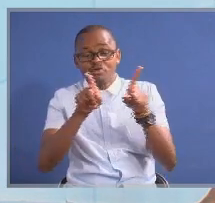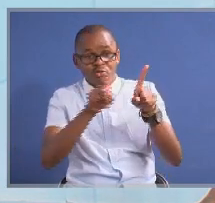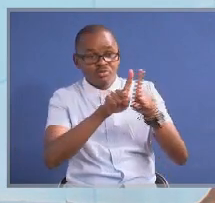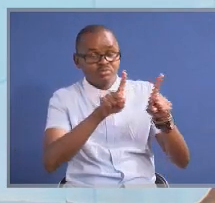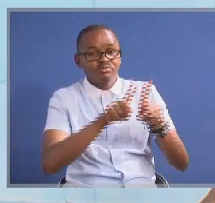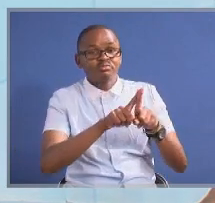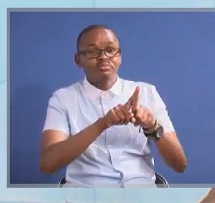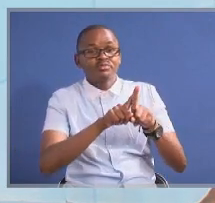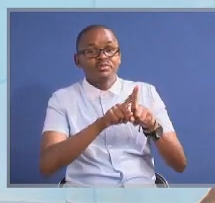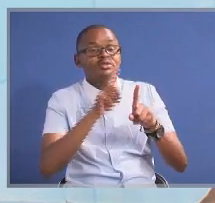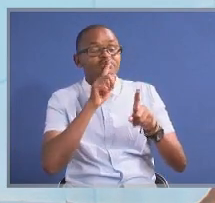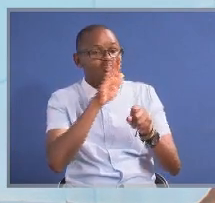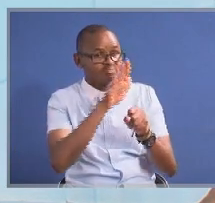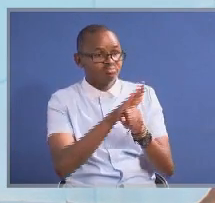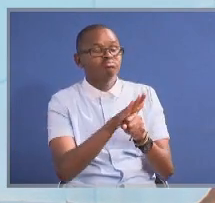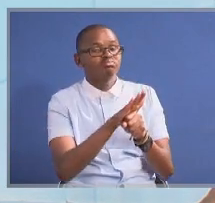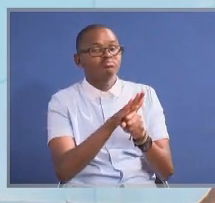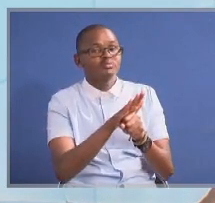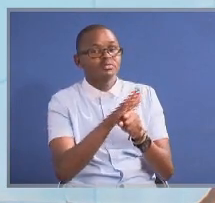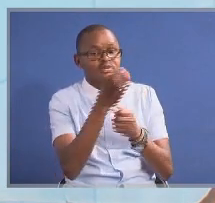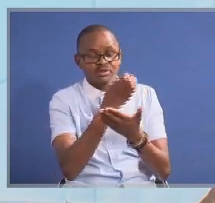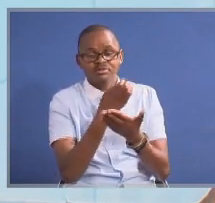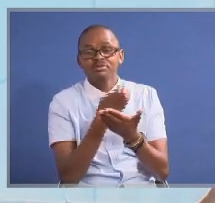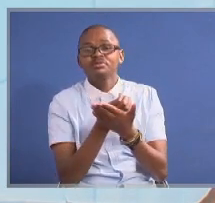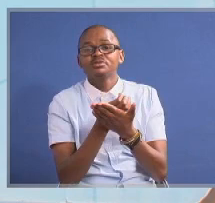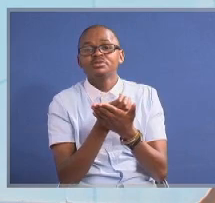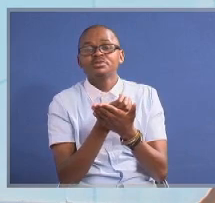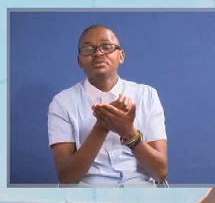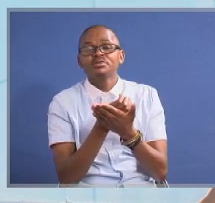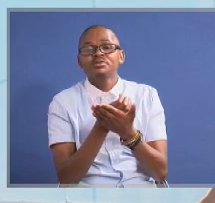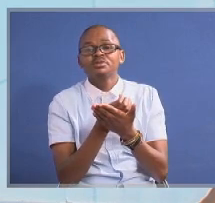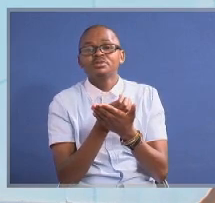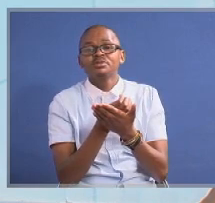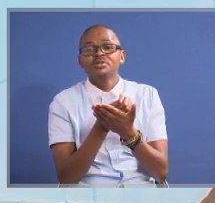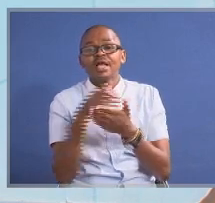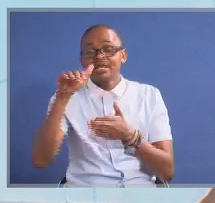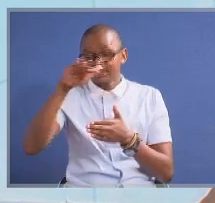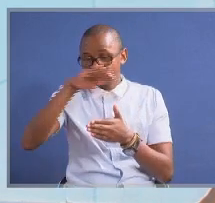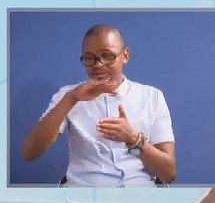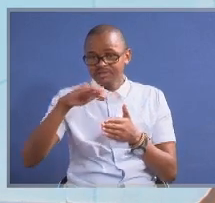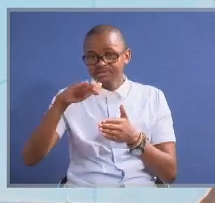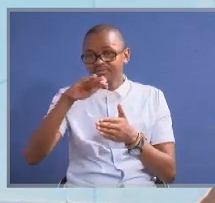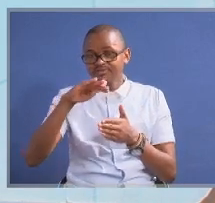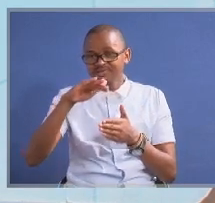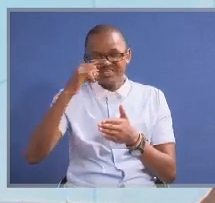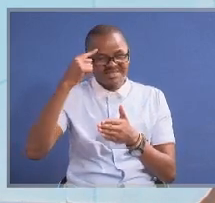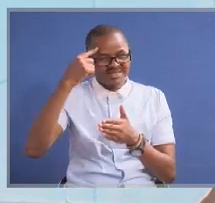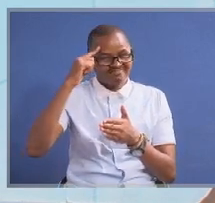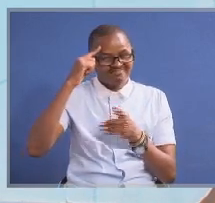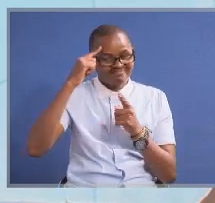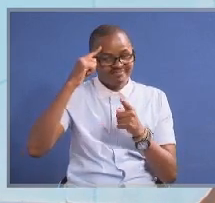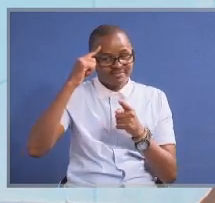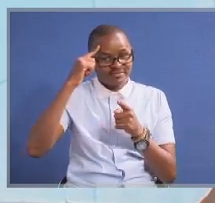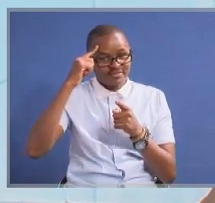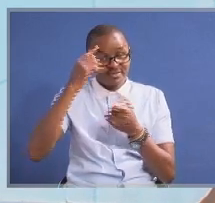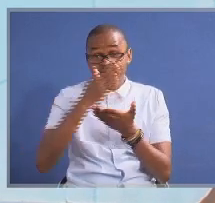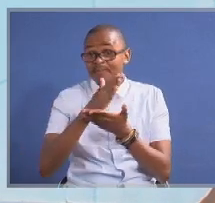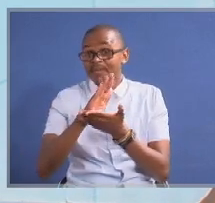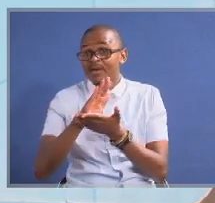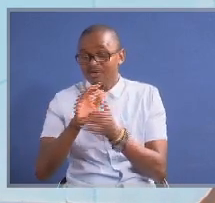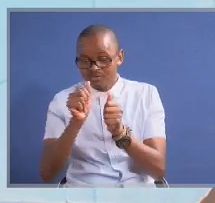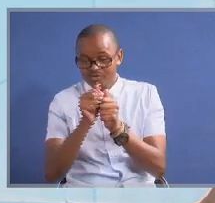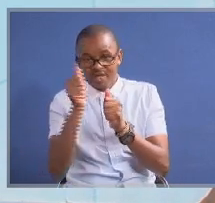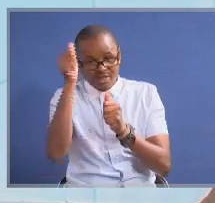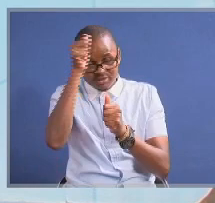you know, a promising economic sort of like region. Mm-hmm. I think, you know, partnering